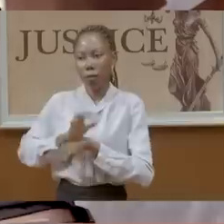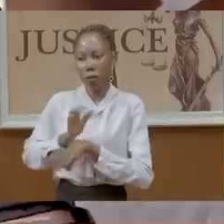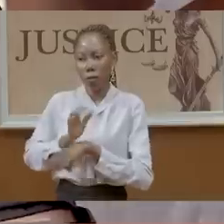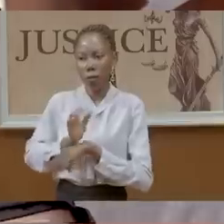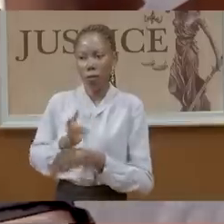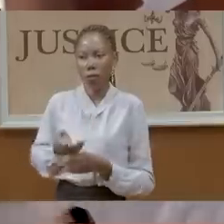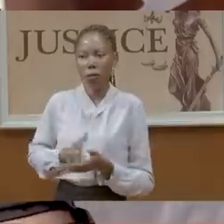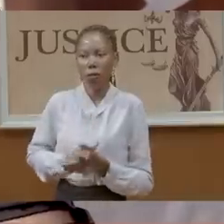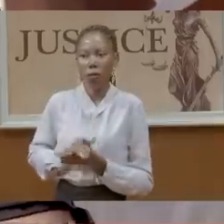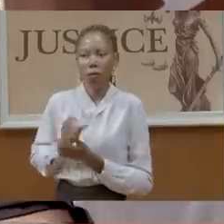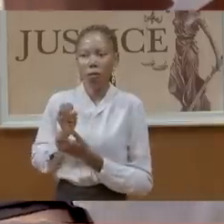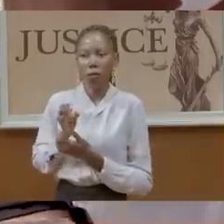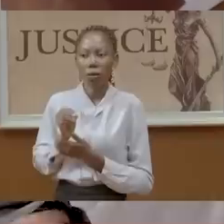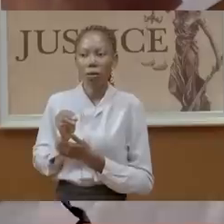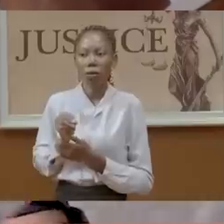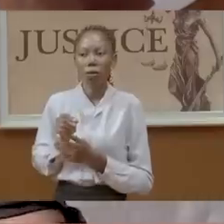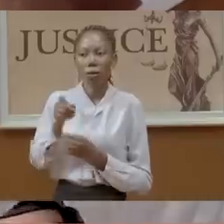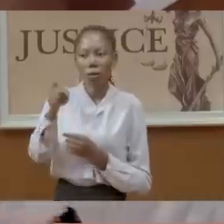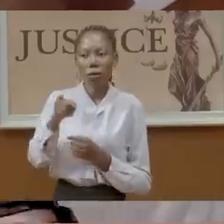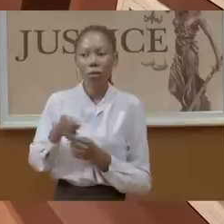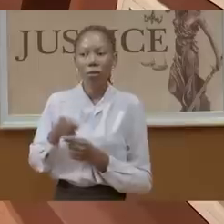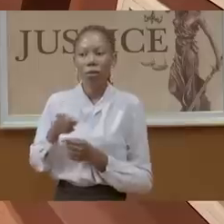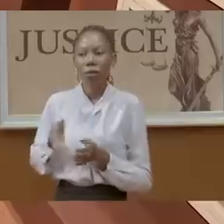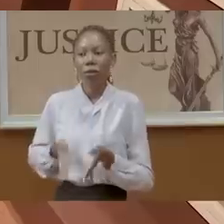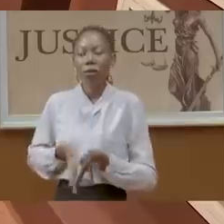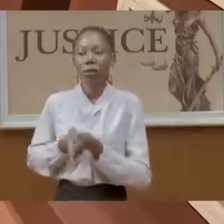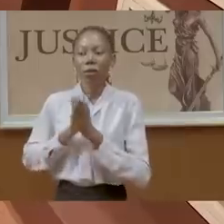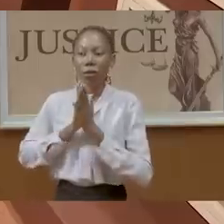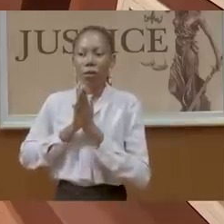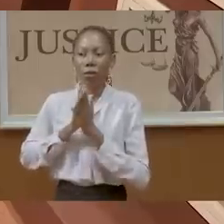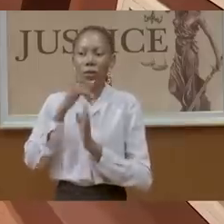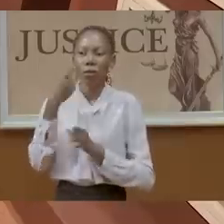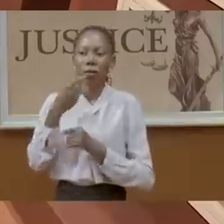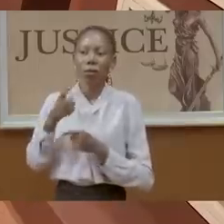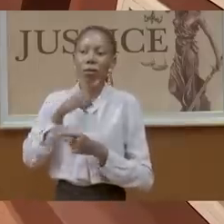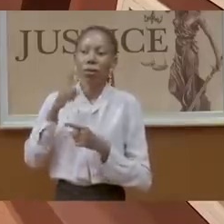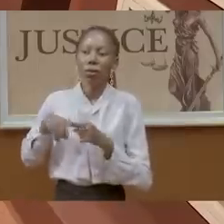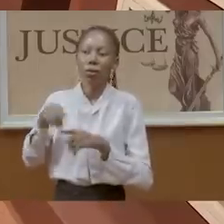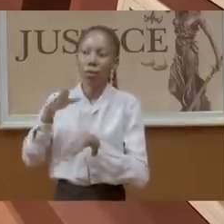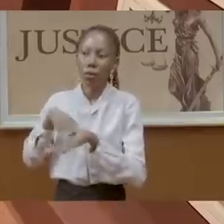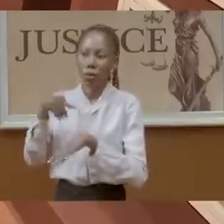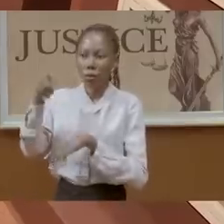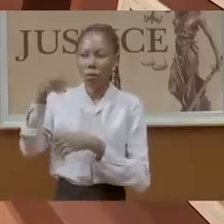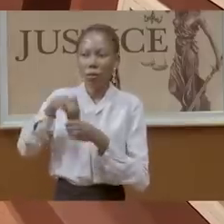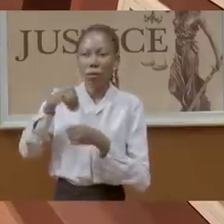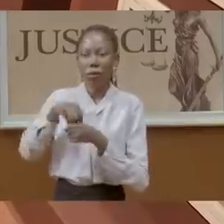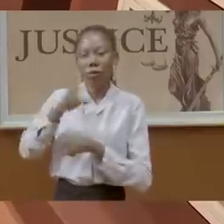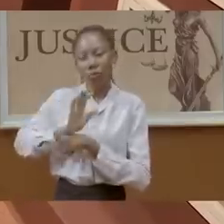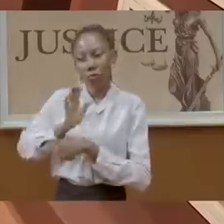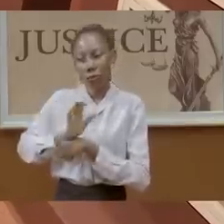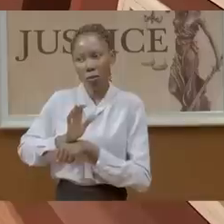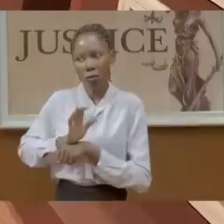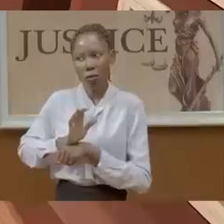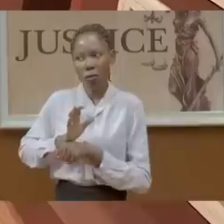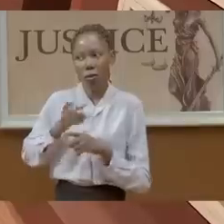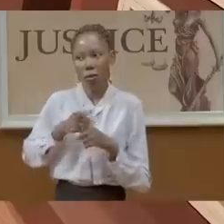All right. So, like I said, I cast my mind back. When he sent for me, it was in the church then, because the whole thing got